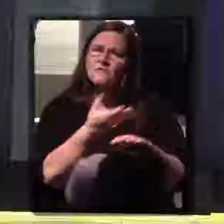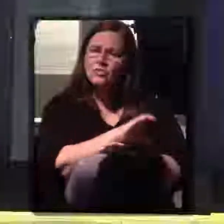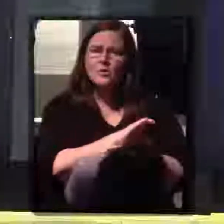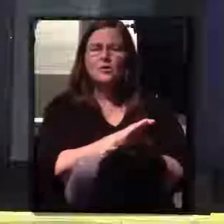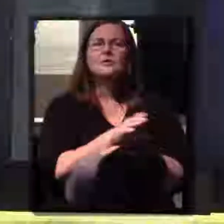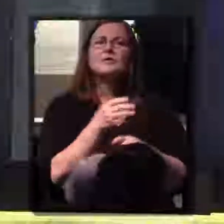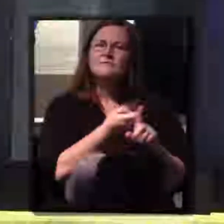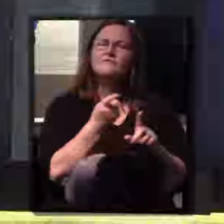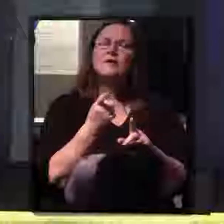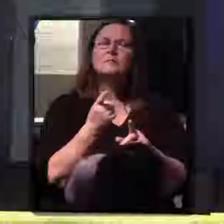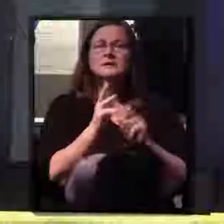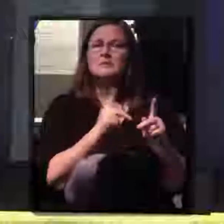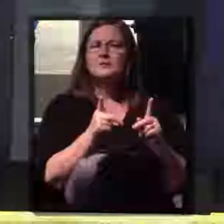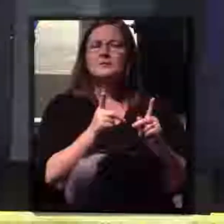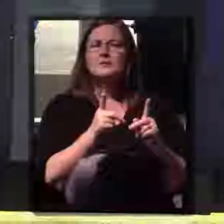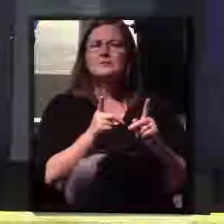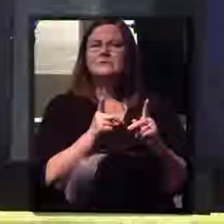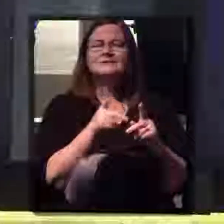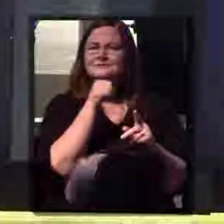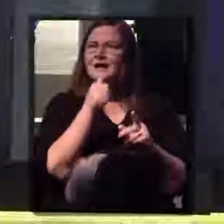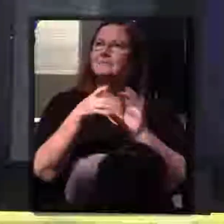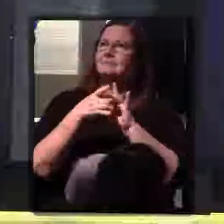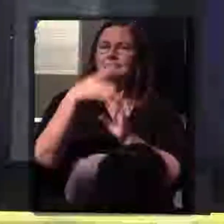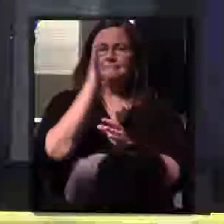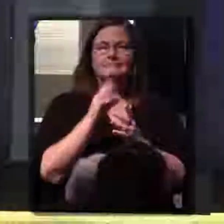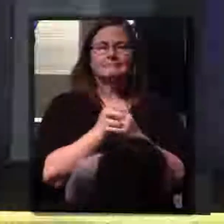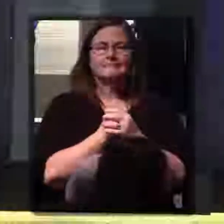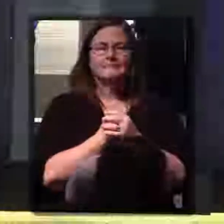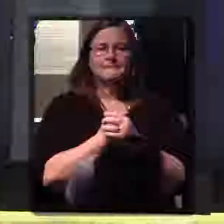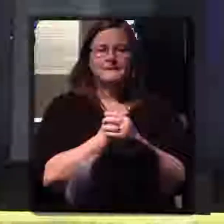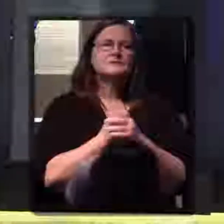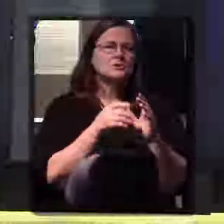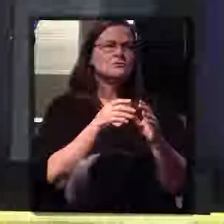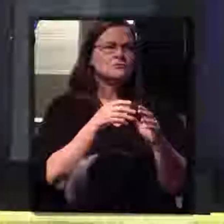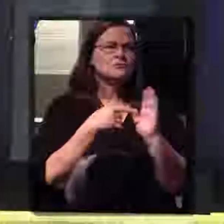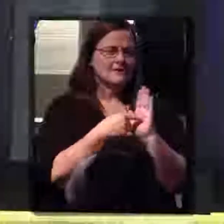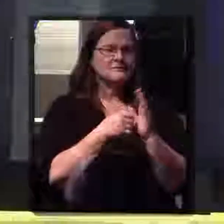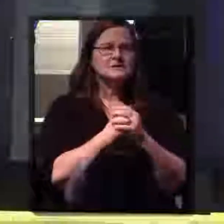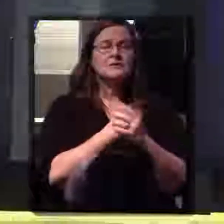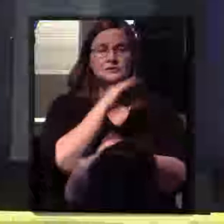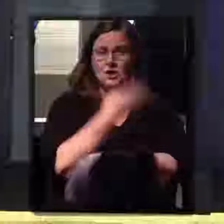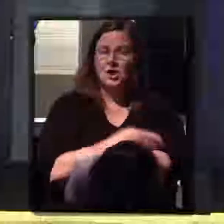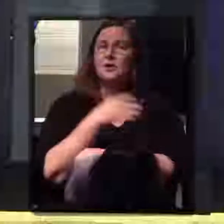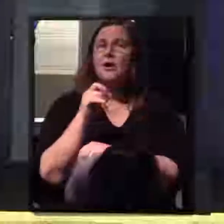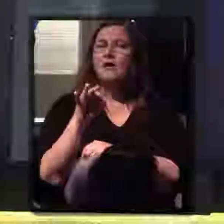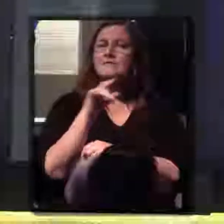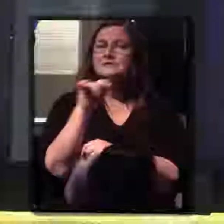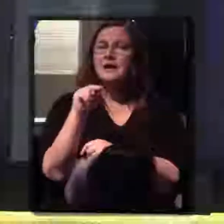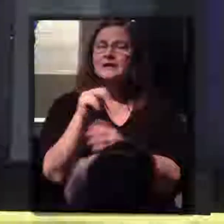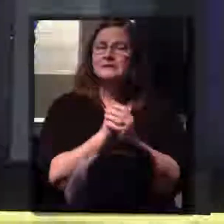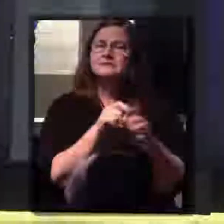is desolation as overthrown by strangers. The daughter of Zion," this is reference